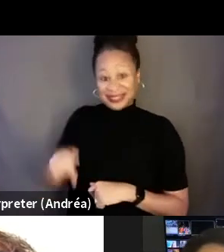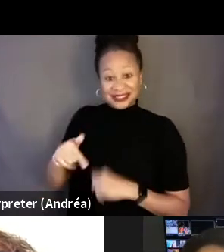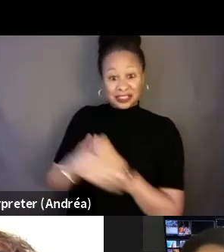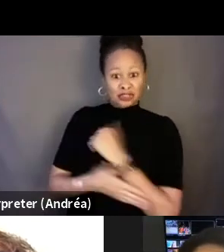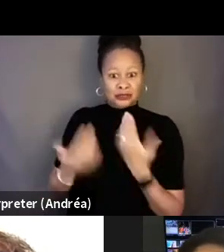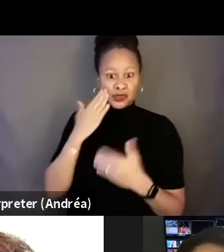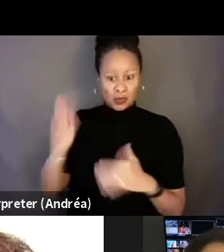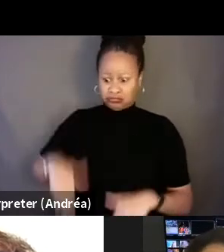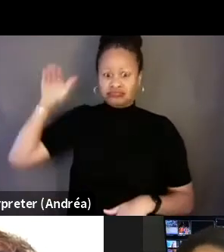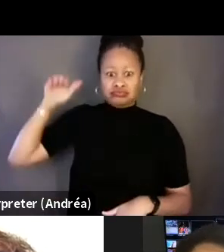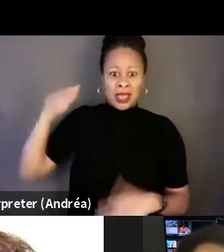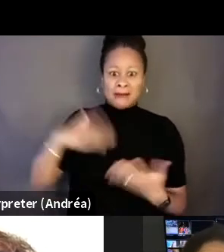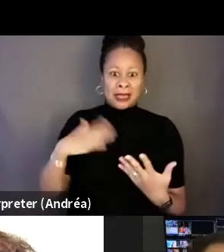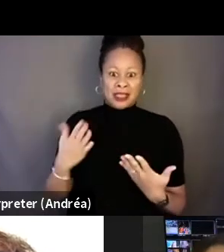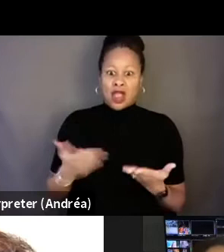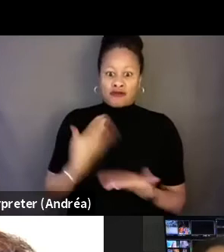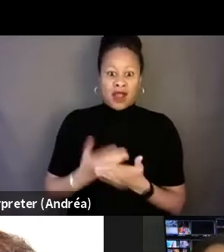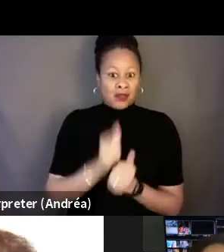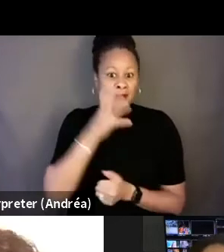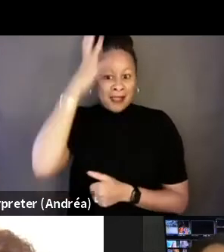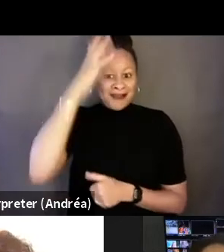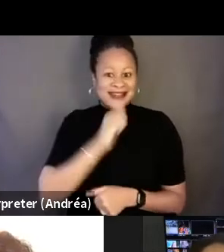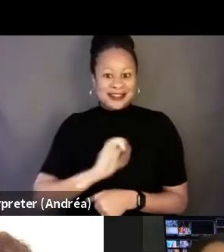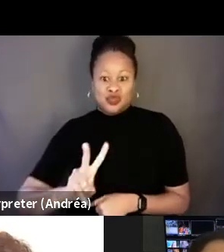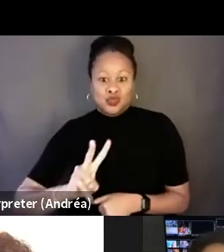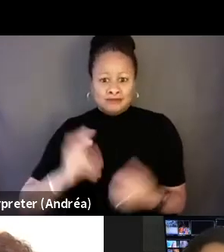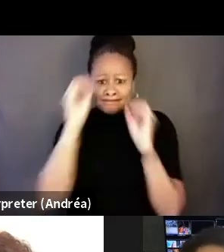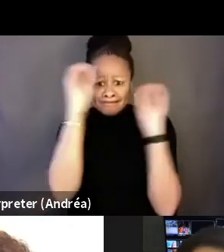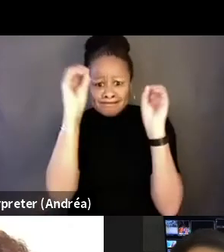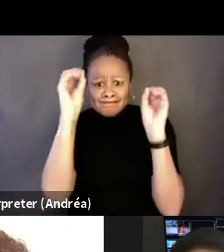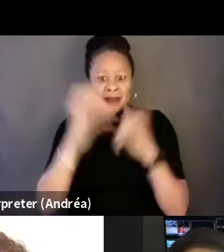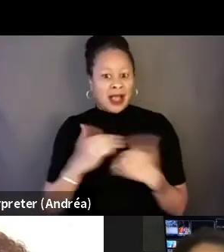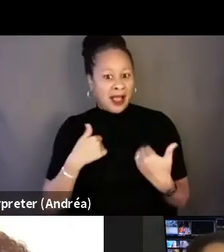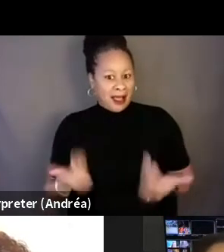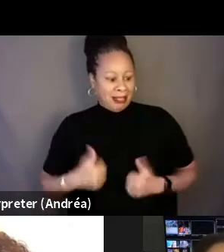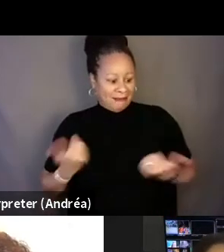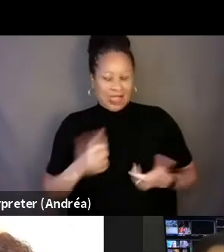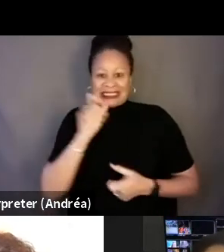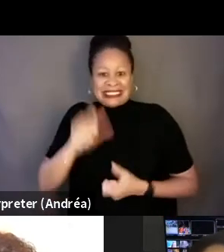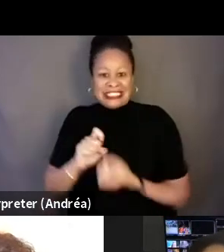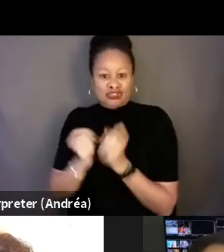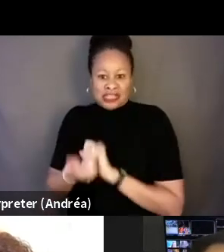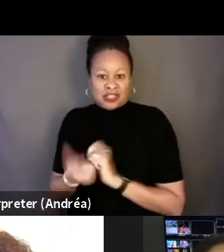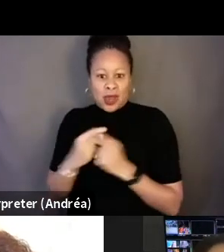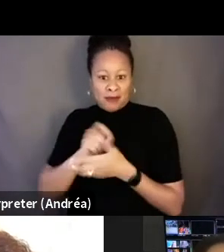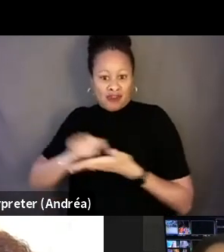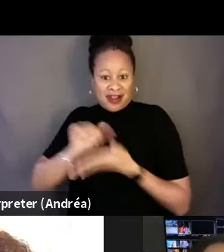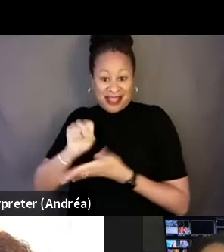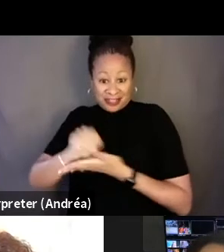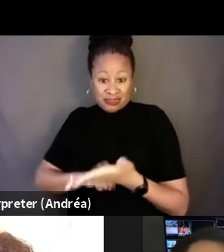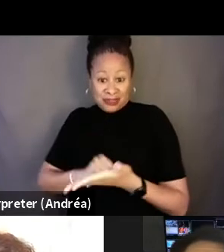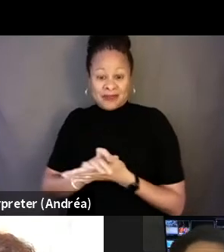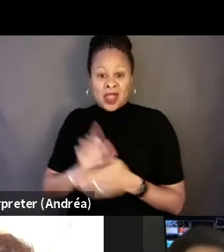your parents got here when you were 2 years old. That needs no translation when I'm writing that script